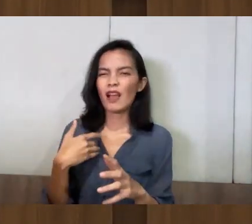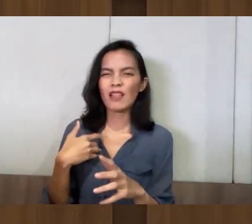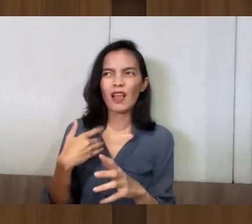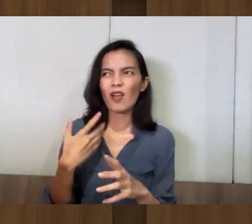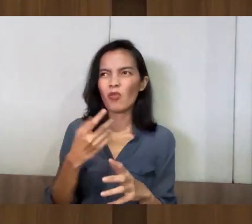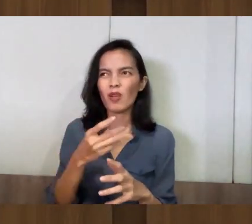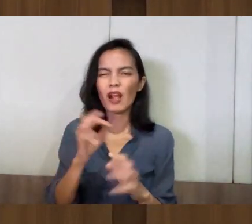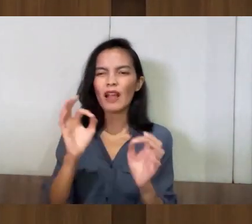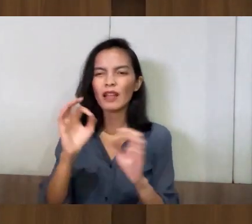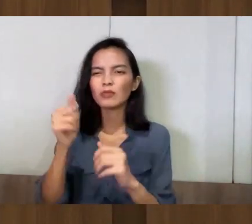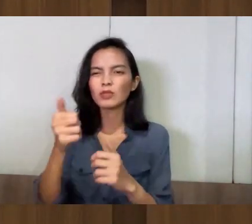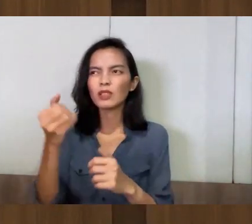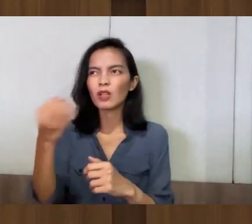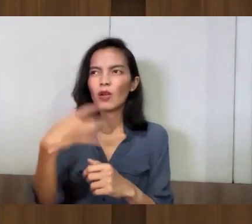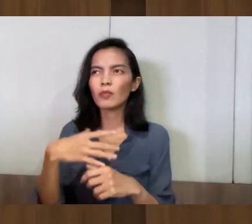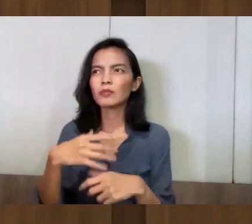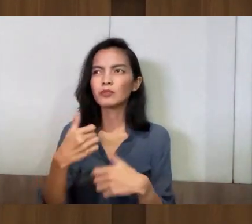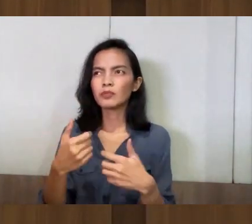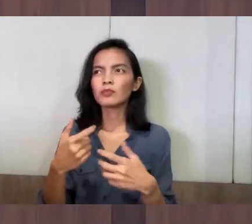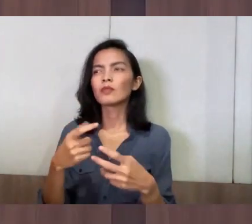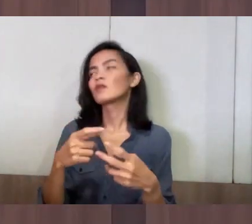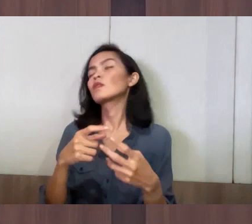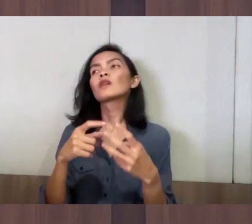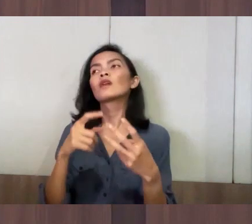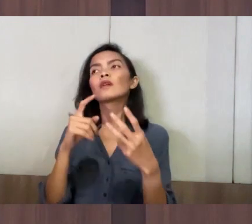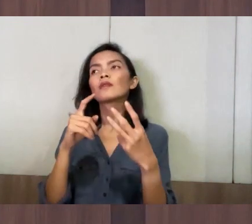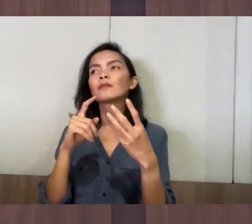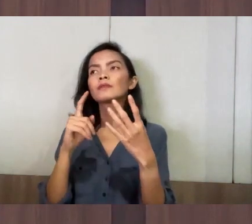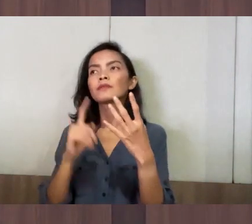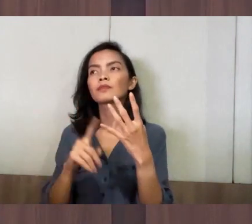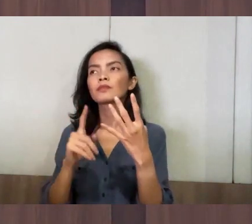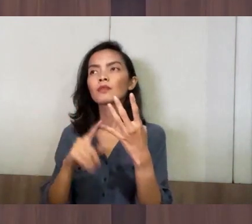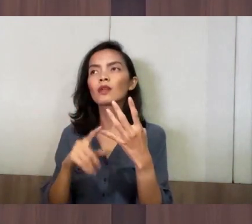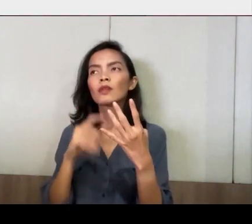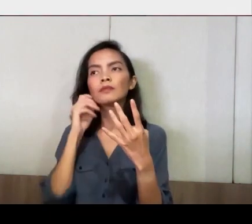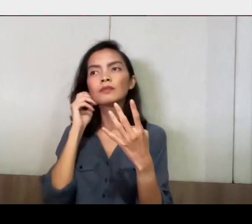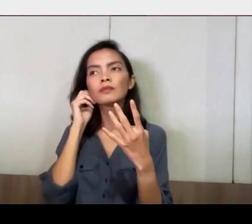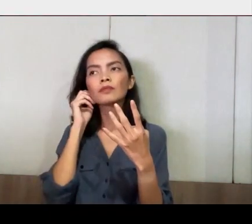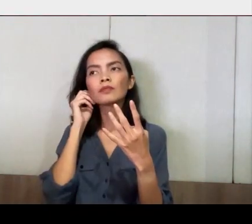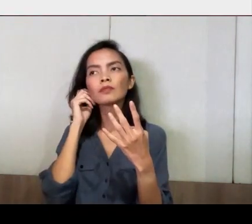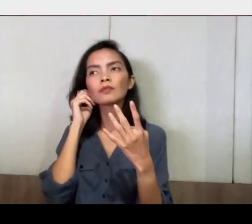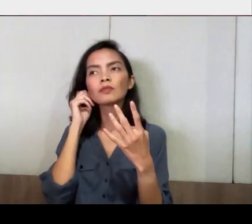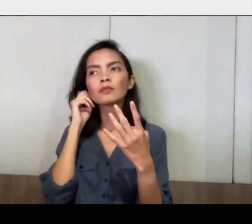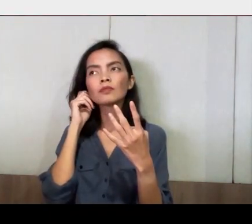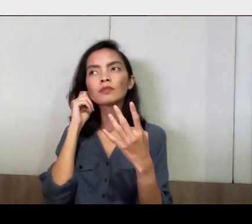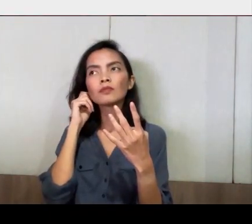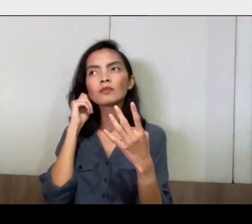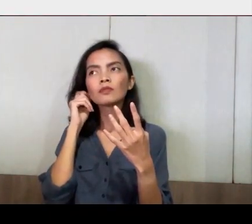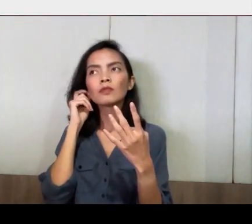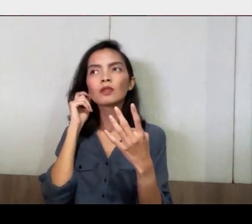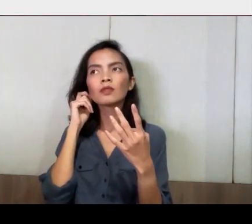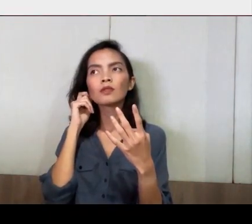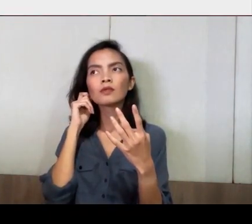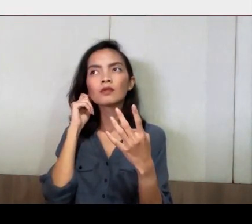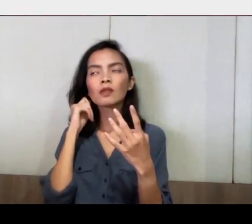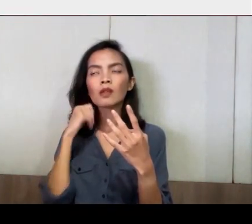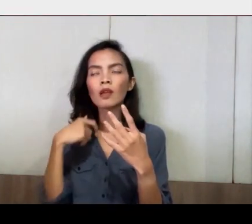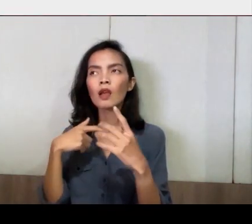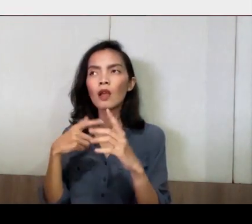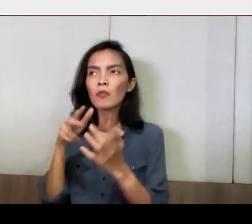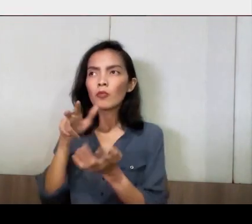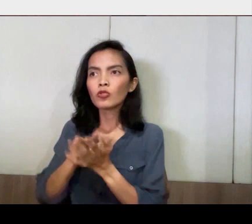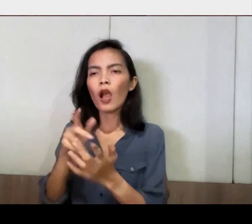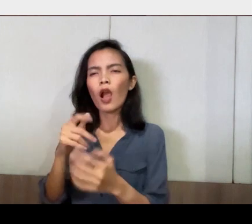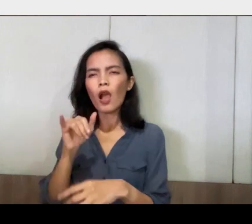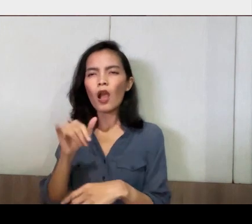we have to move to the fourth part. Right. So we have decided that Angela's right here will try her luck in